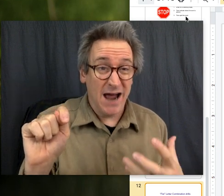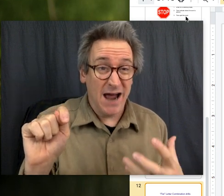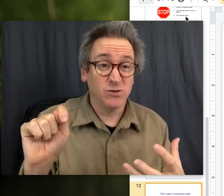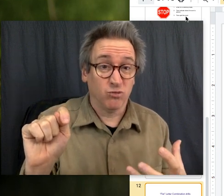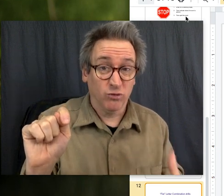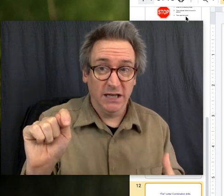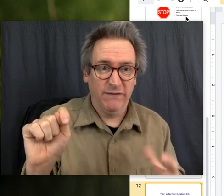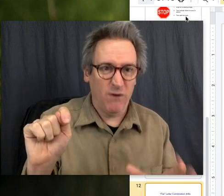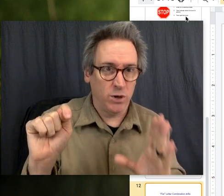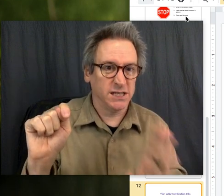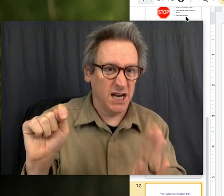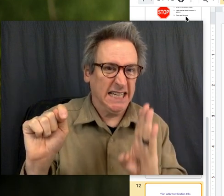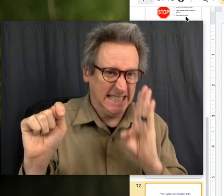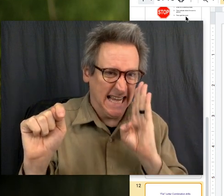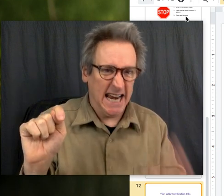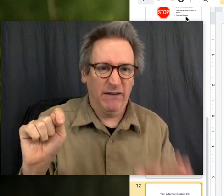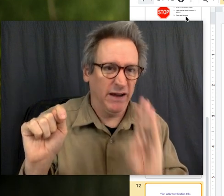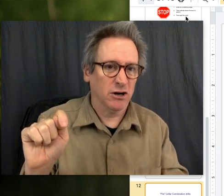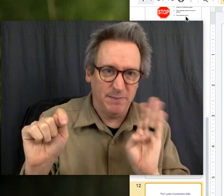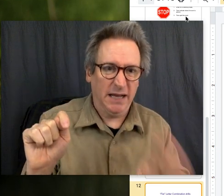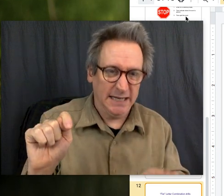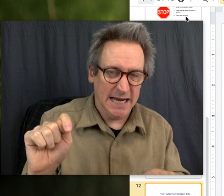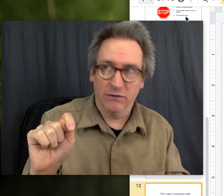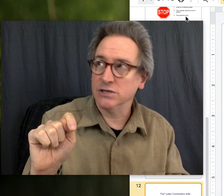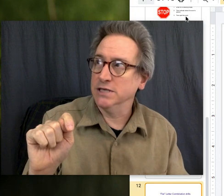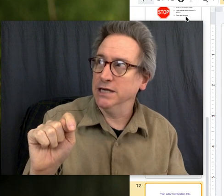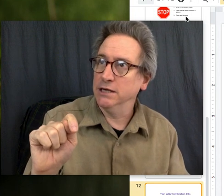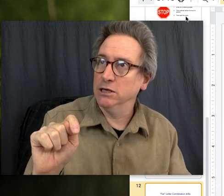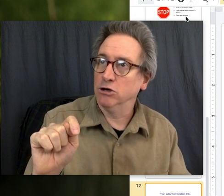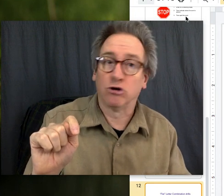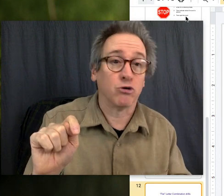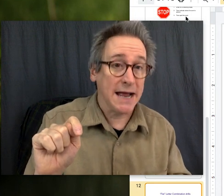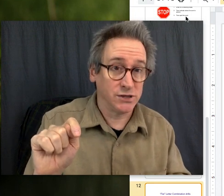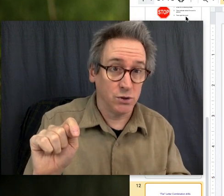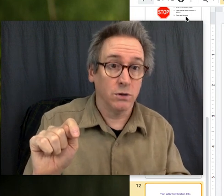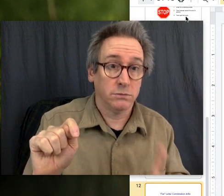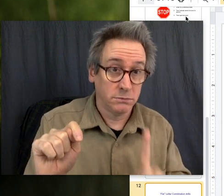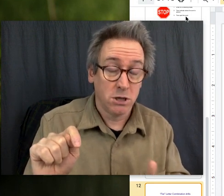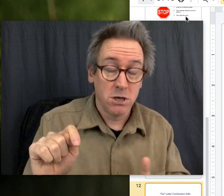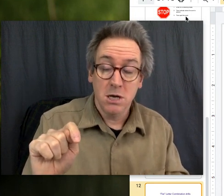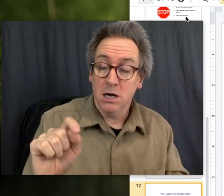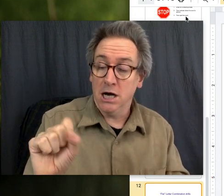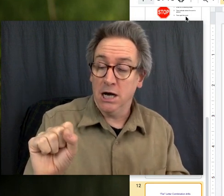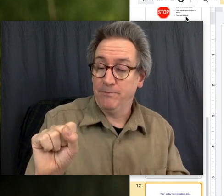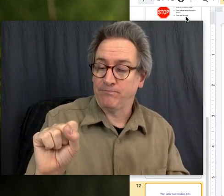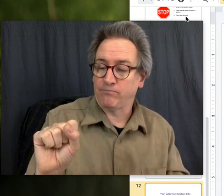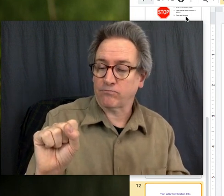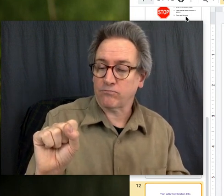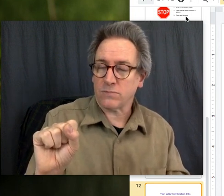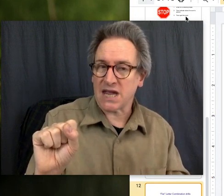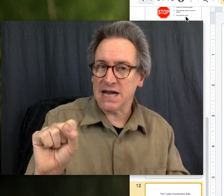When I was really focused on getting fingerspelling down, this was in grad school,